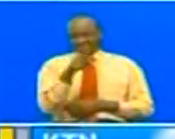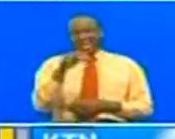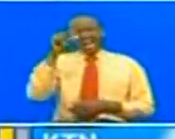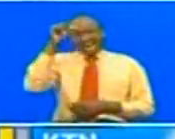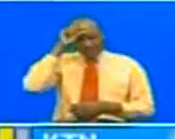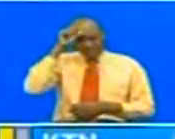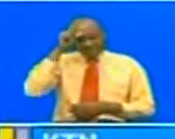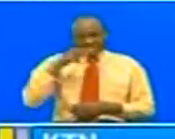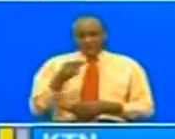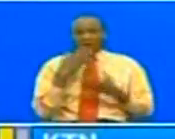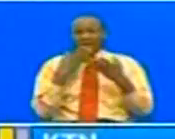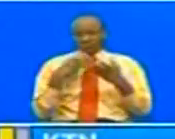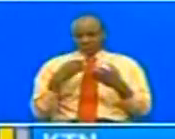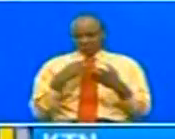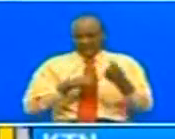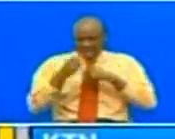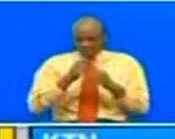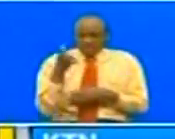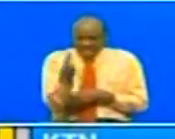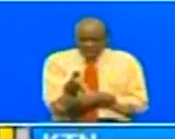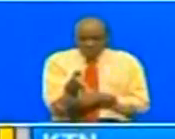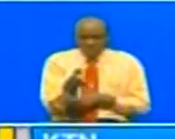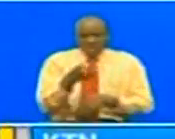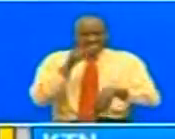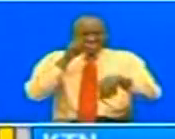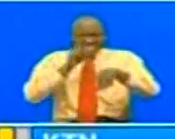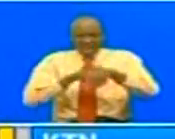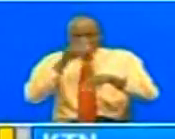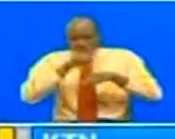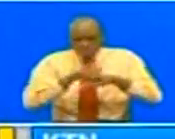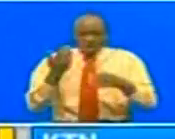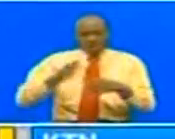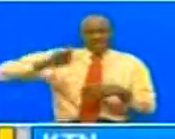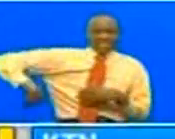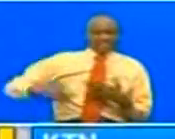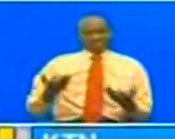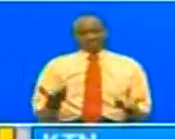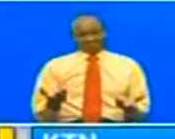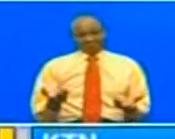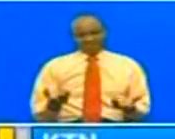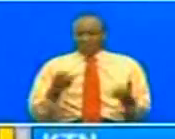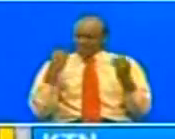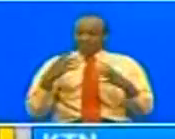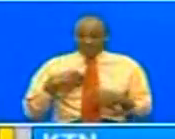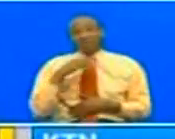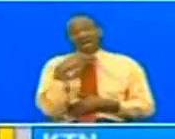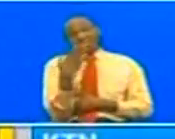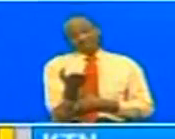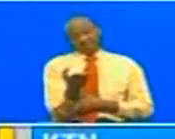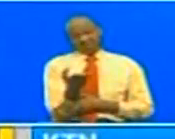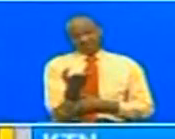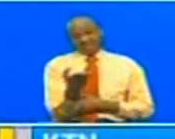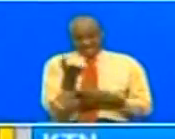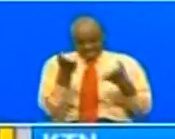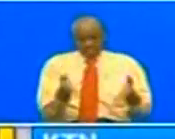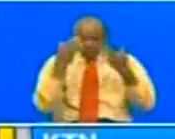government's response on Turkana Pokot killings timely? Was it timely? We still don't know how many people have died yet in this attack, and